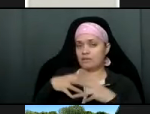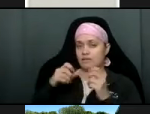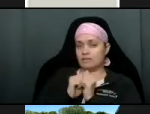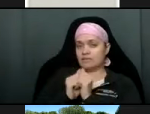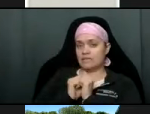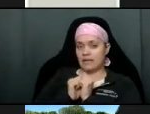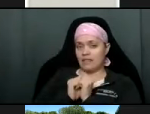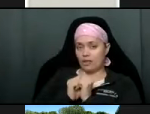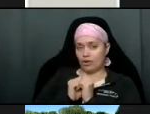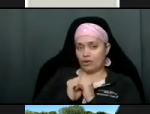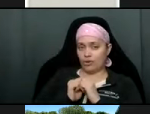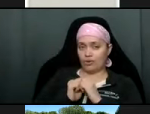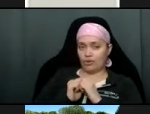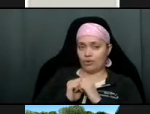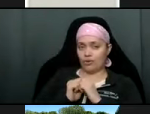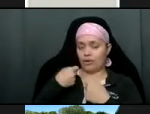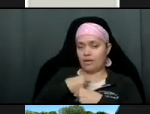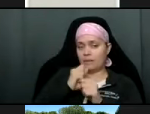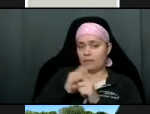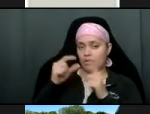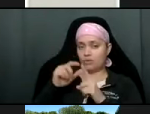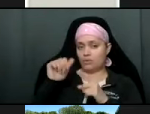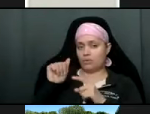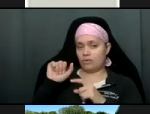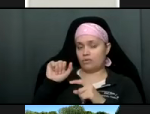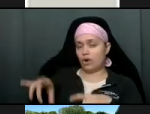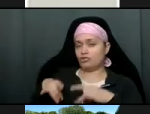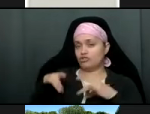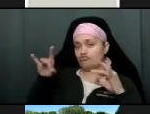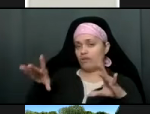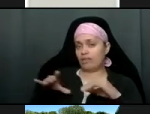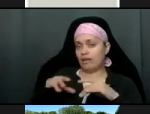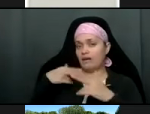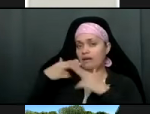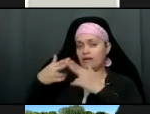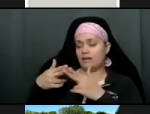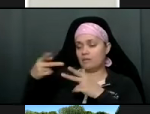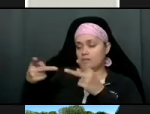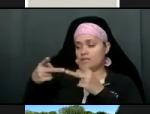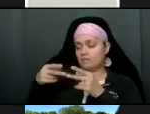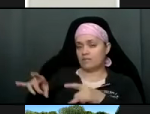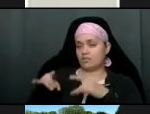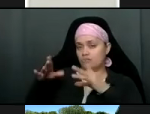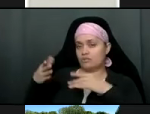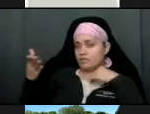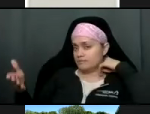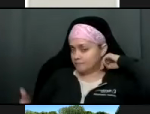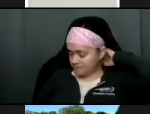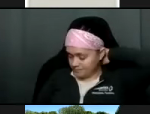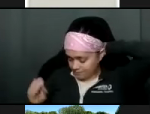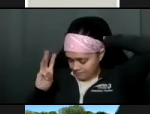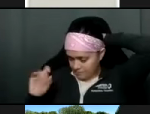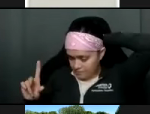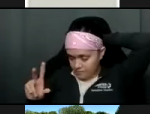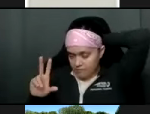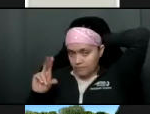together and made the word Australia and named this place. Well, no,